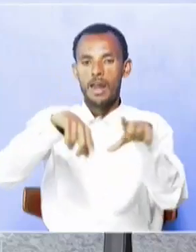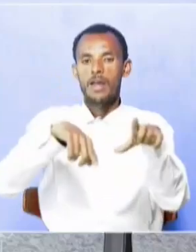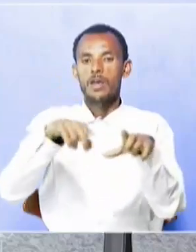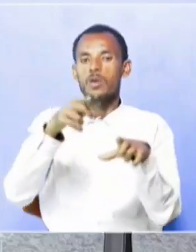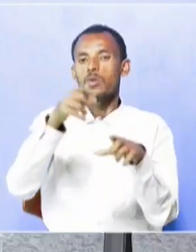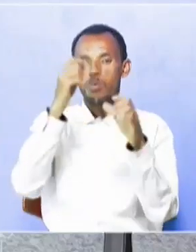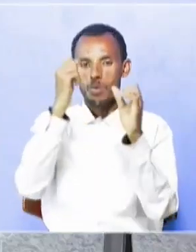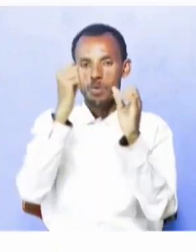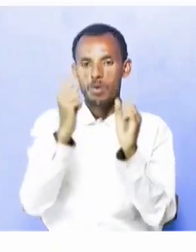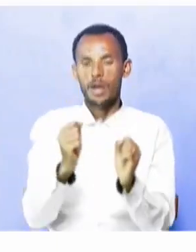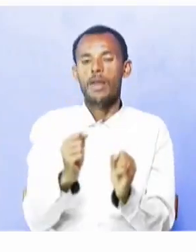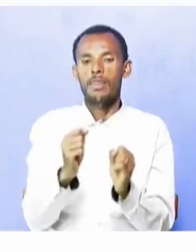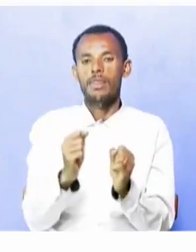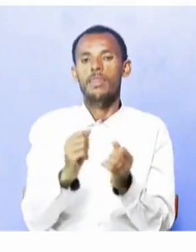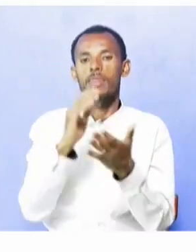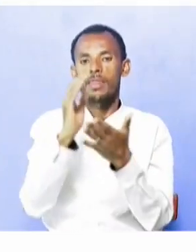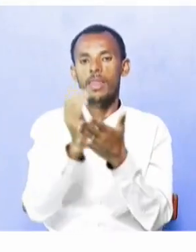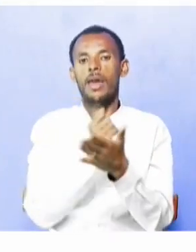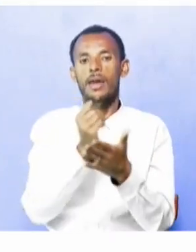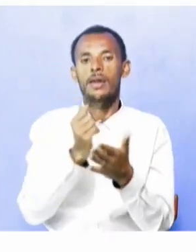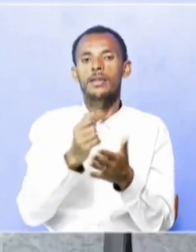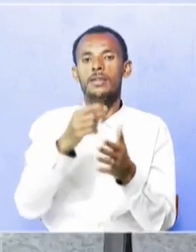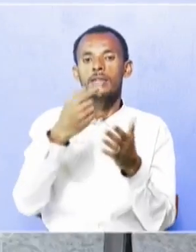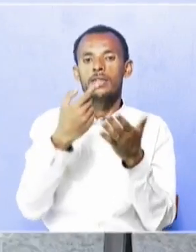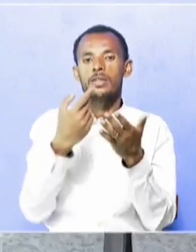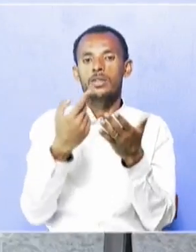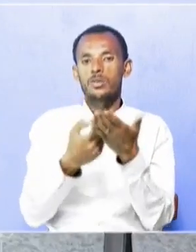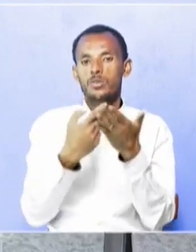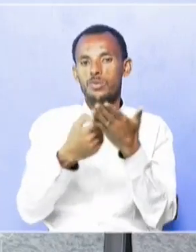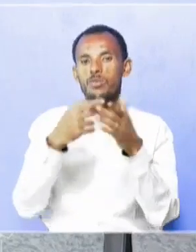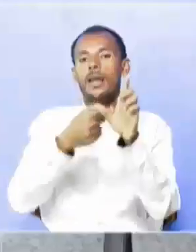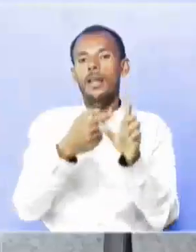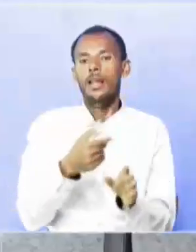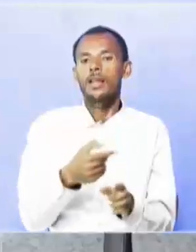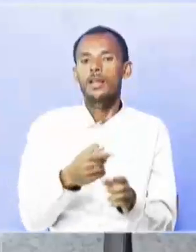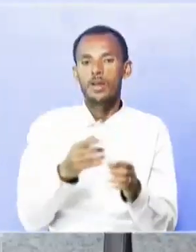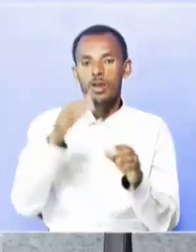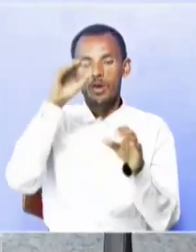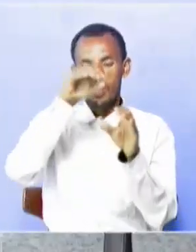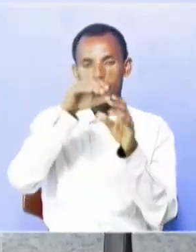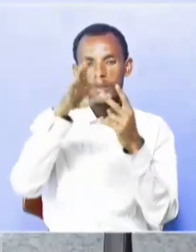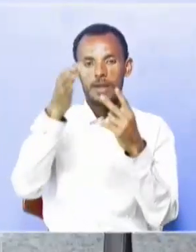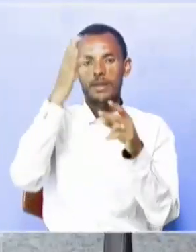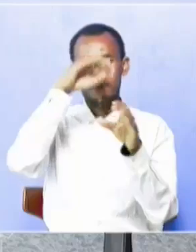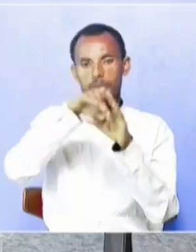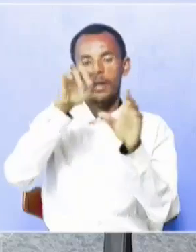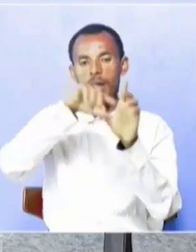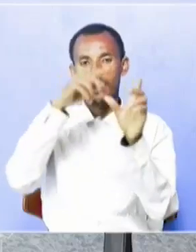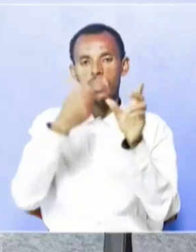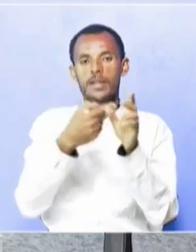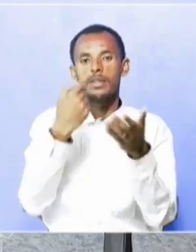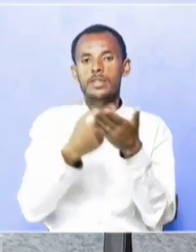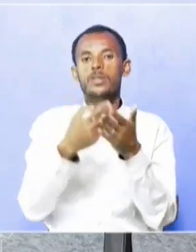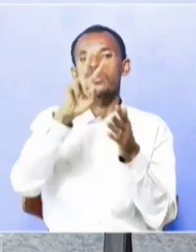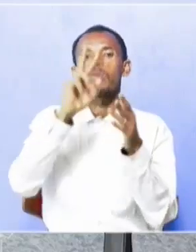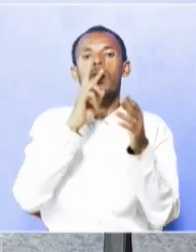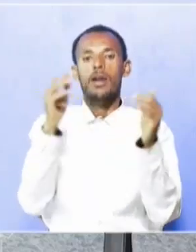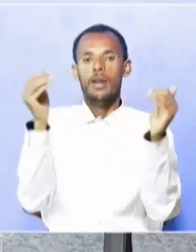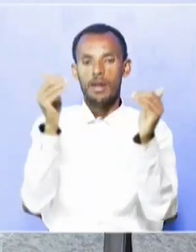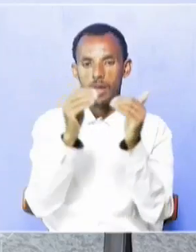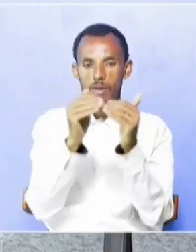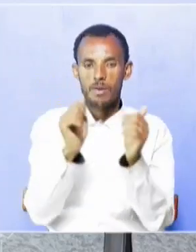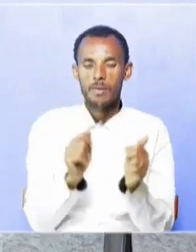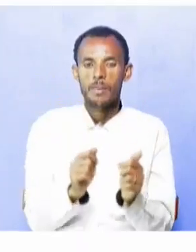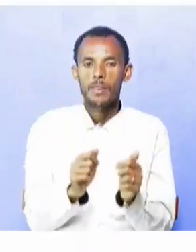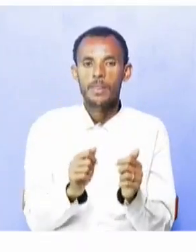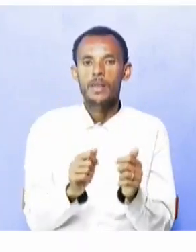can take this angle and this angle, okay? By alternate interior angles, these two are congruent.